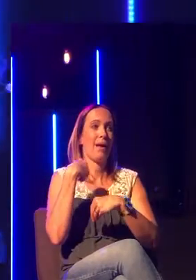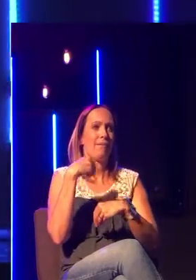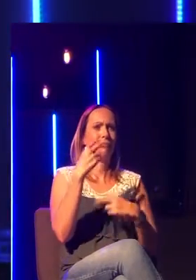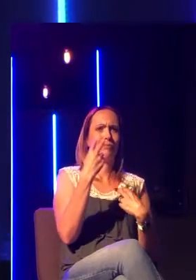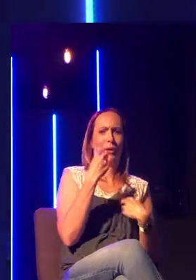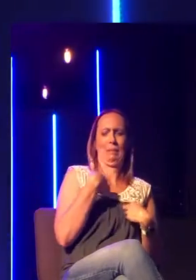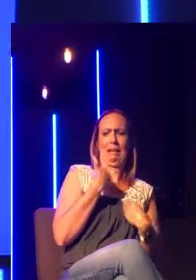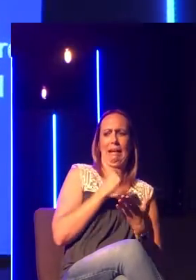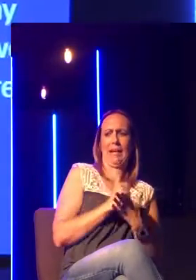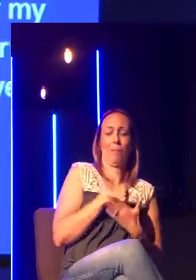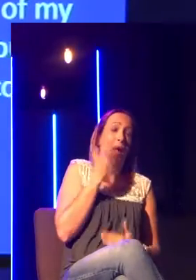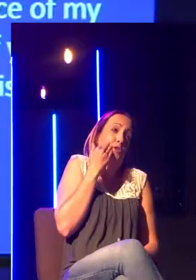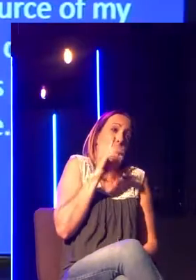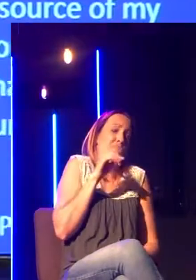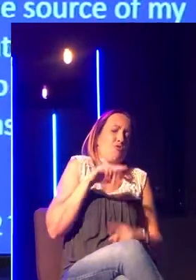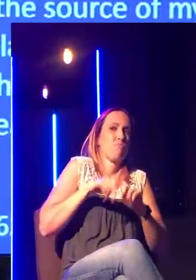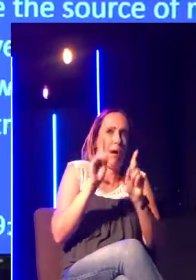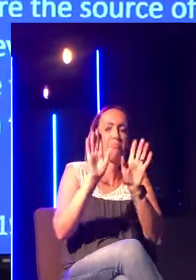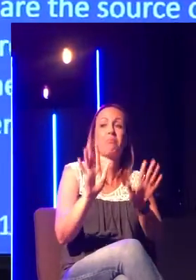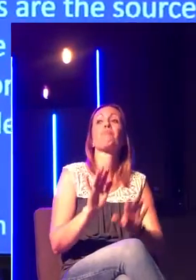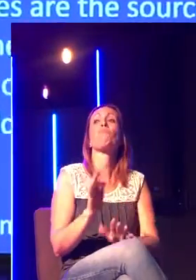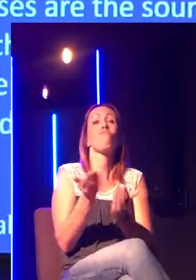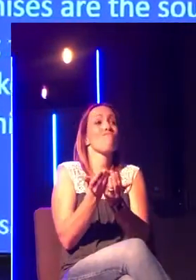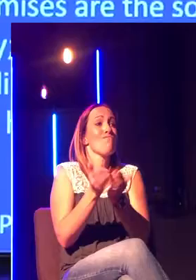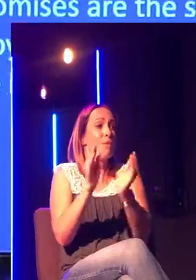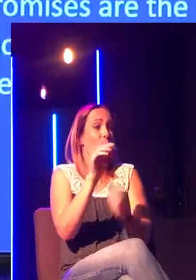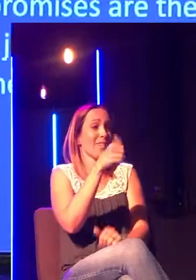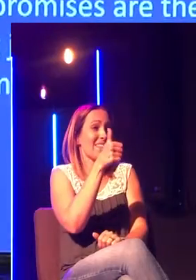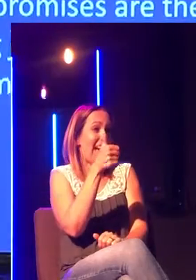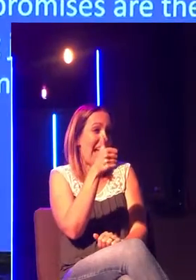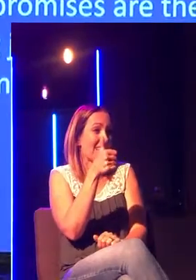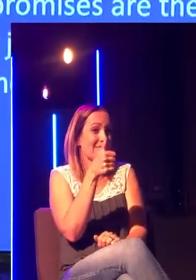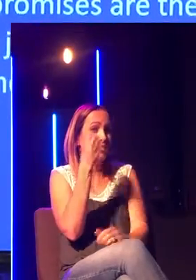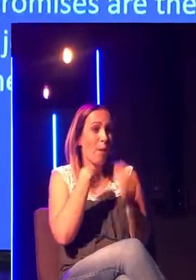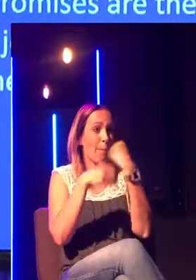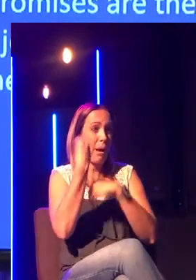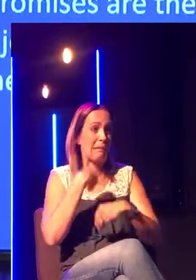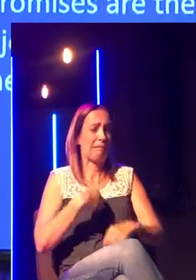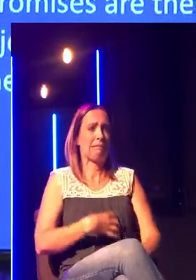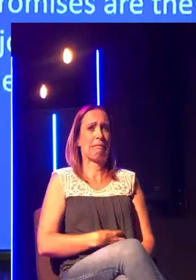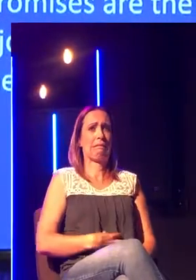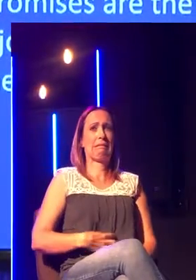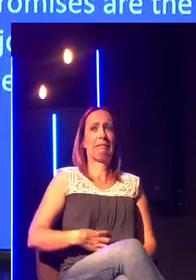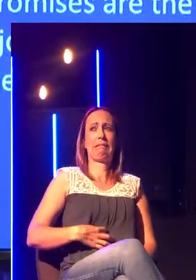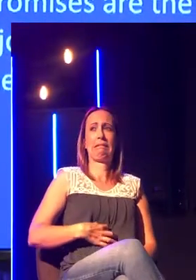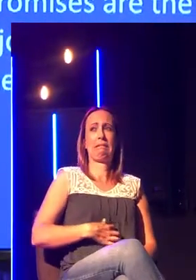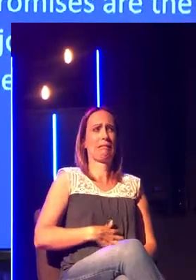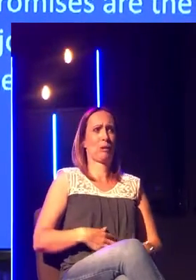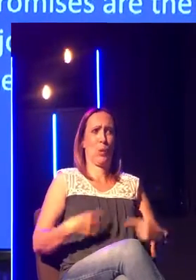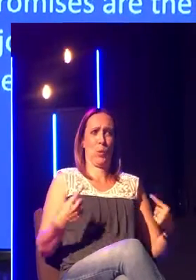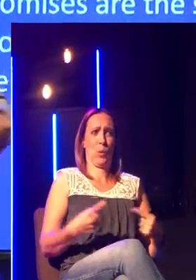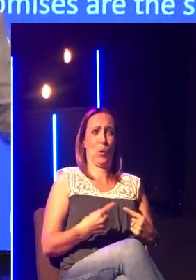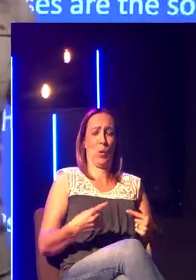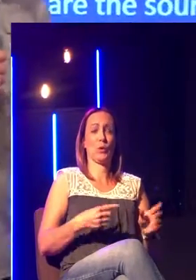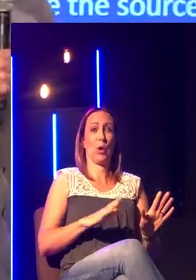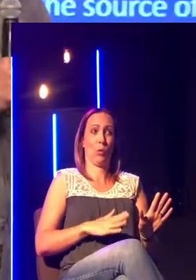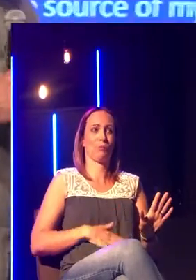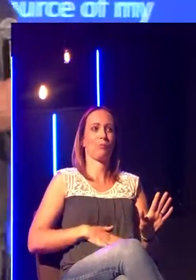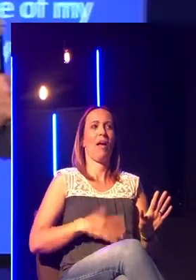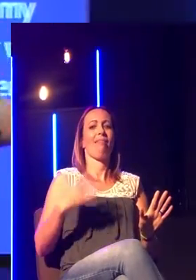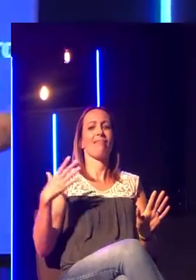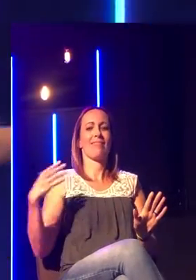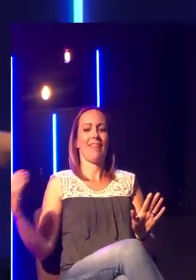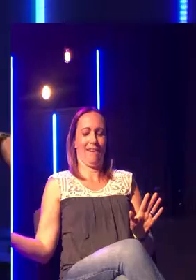know. But after eating 10 to 12 bowls of ice cream, how many of you know that doesn't necessarily sit very well with you? And so I excused myself for a